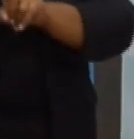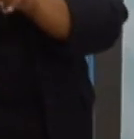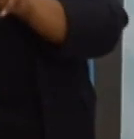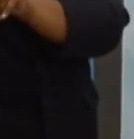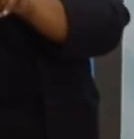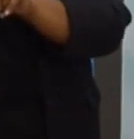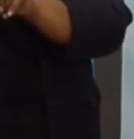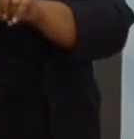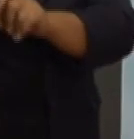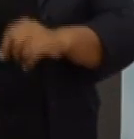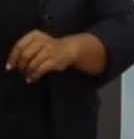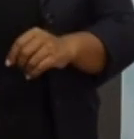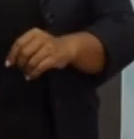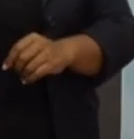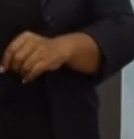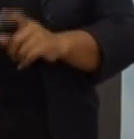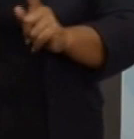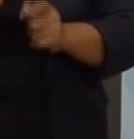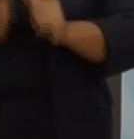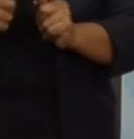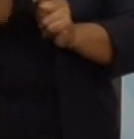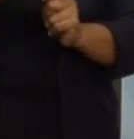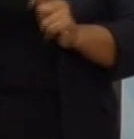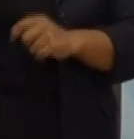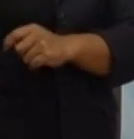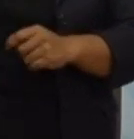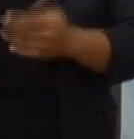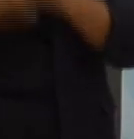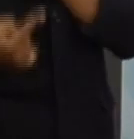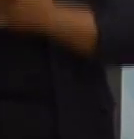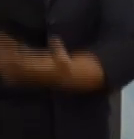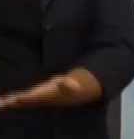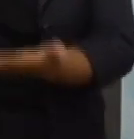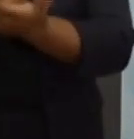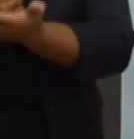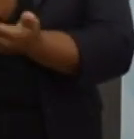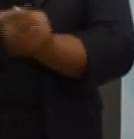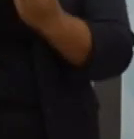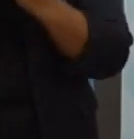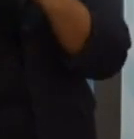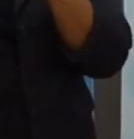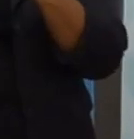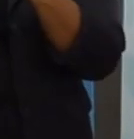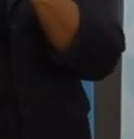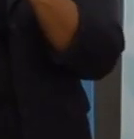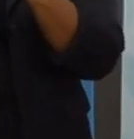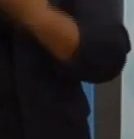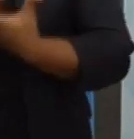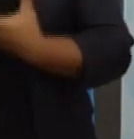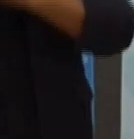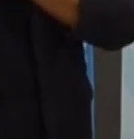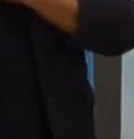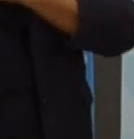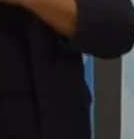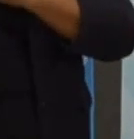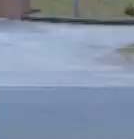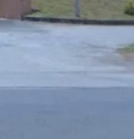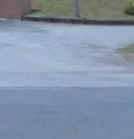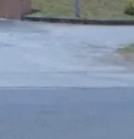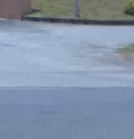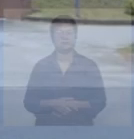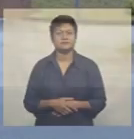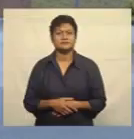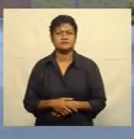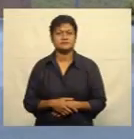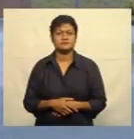do confirm that these 3 Fijians were not contagious while they traveled to Moturiki from Lautoka.